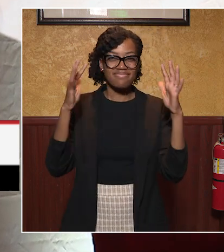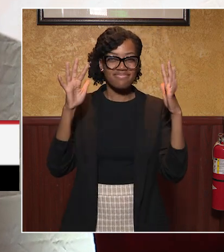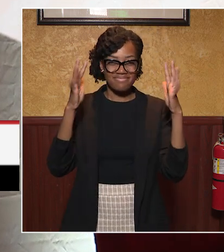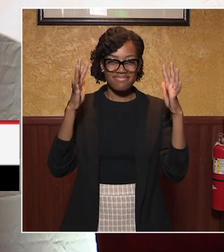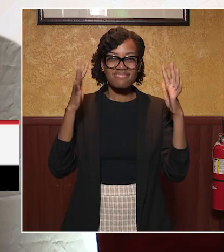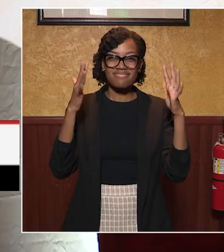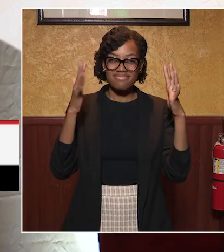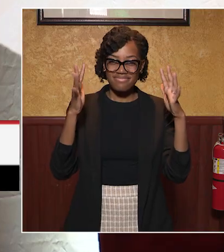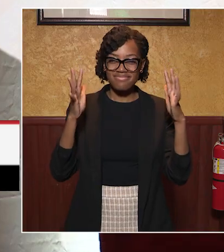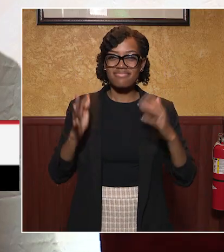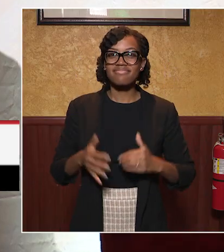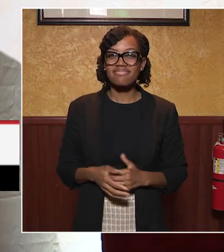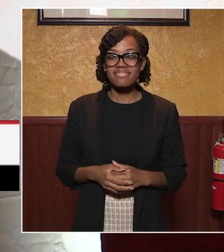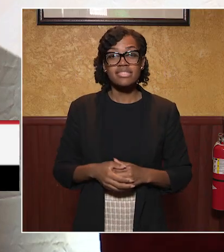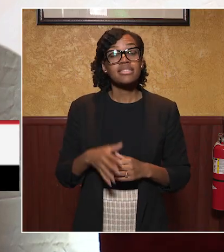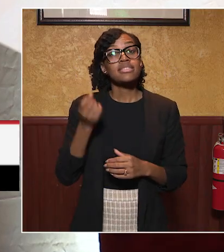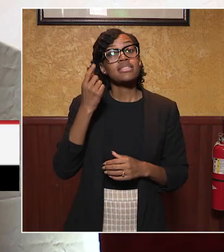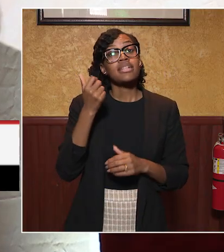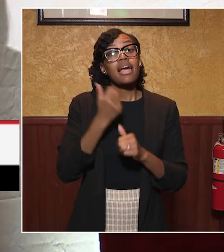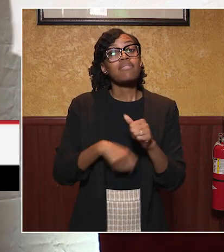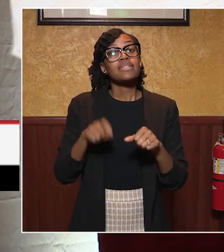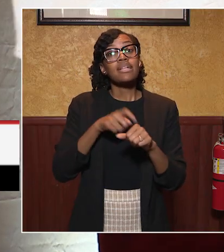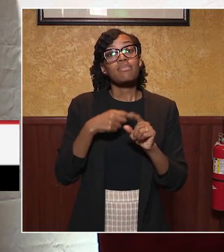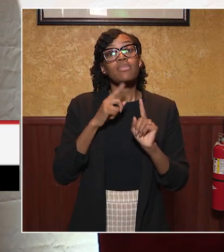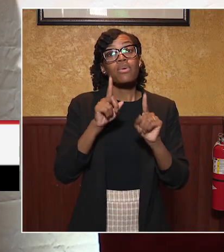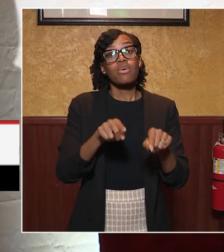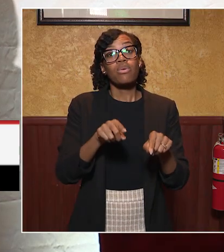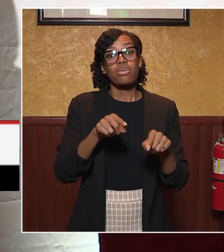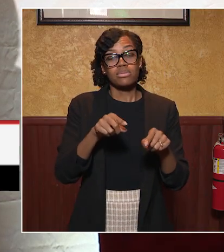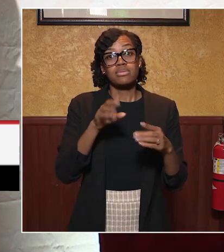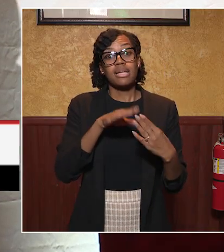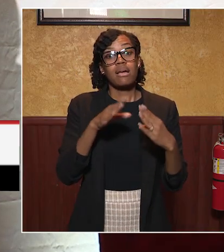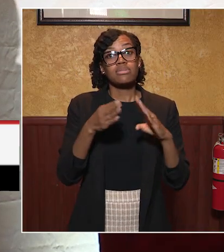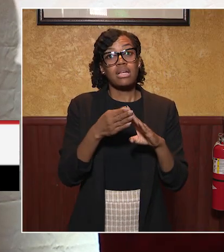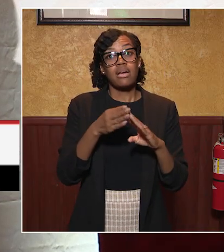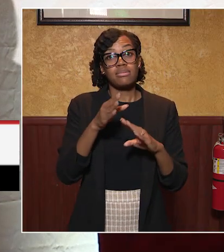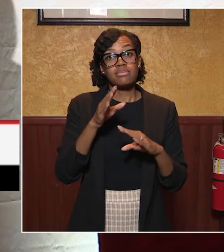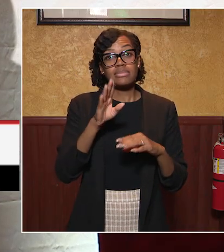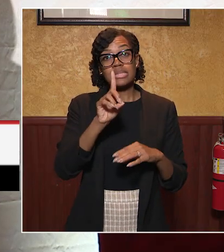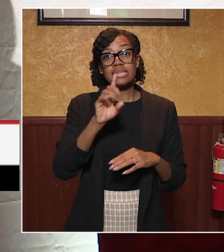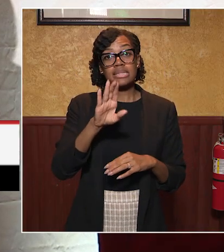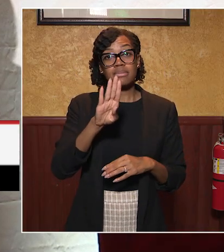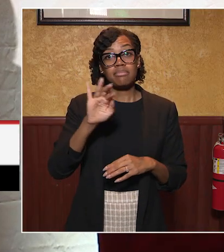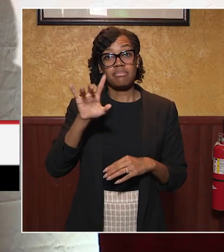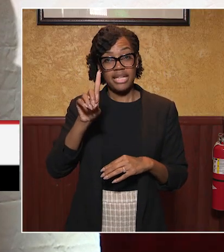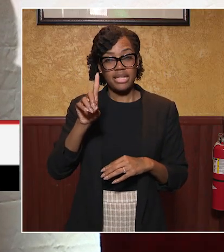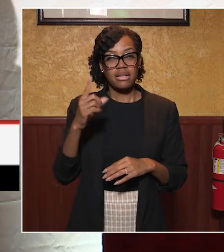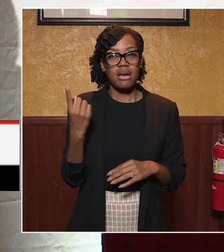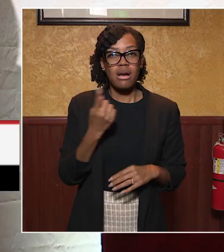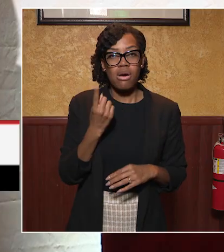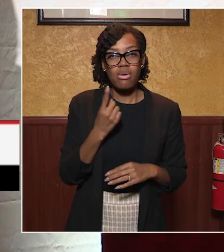Now, every time I go to the downtown bid, I spend a lot of money.